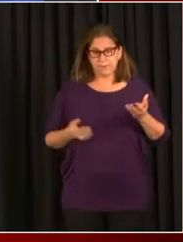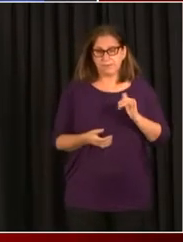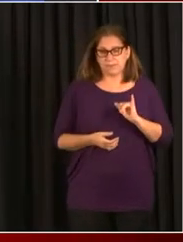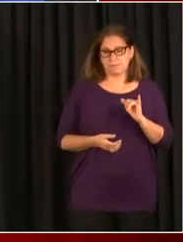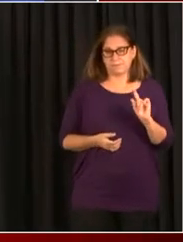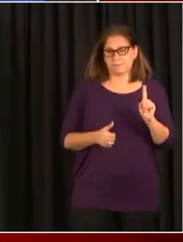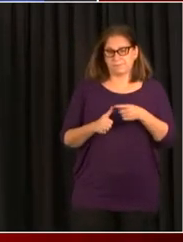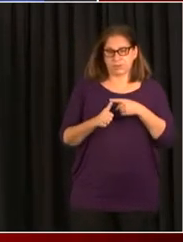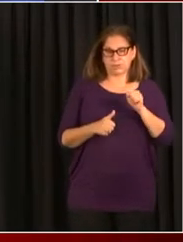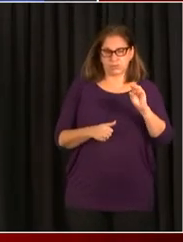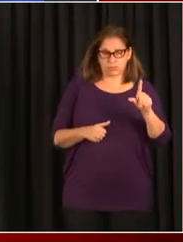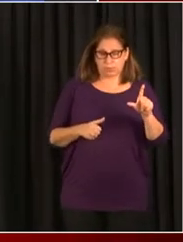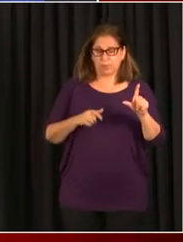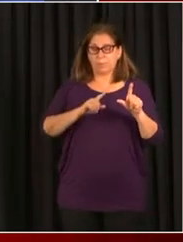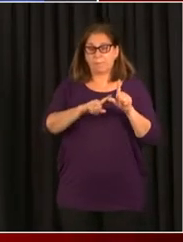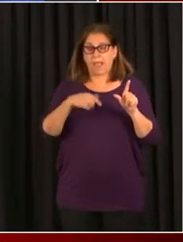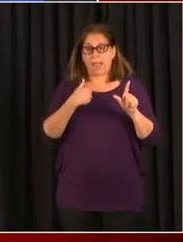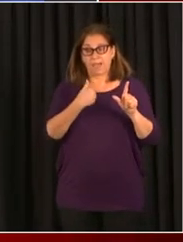a metric that we've been